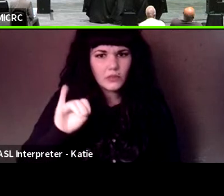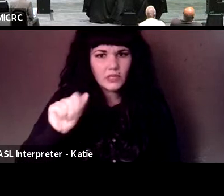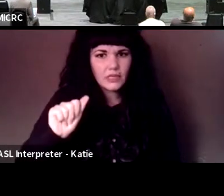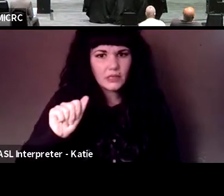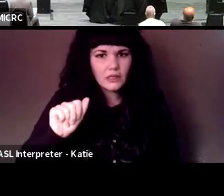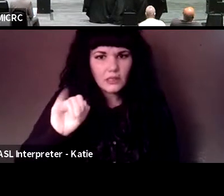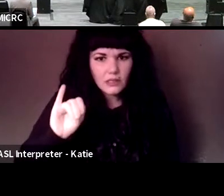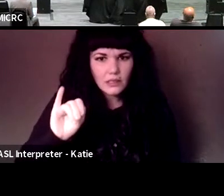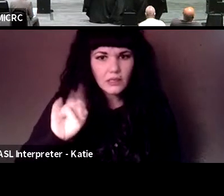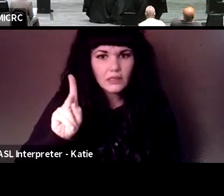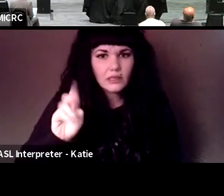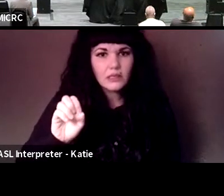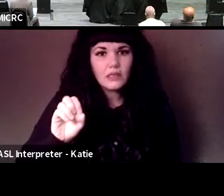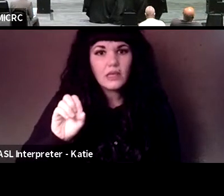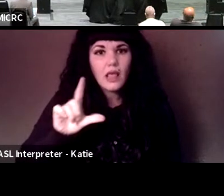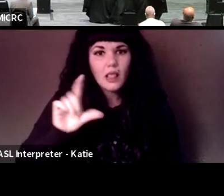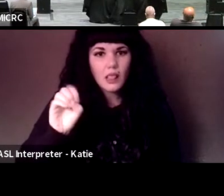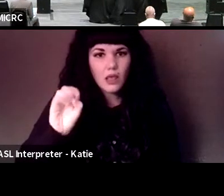Present.